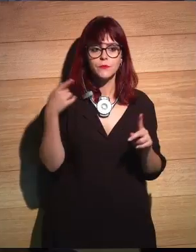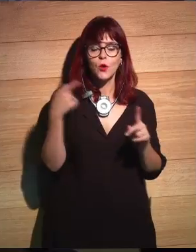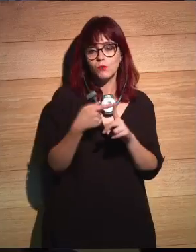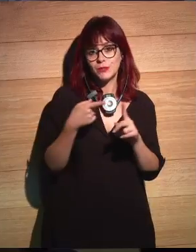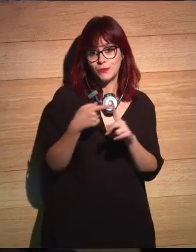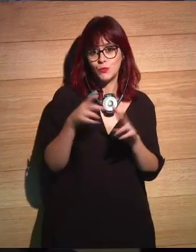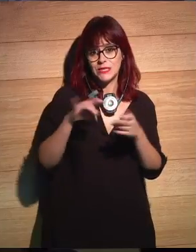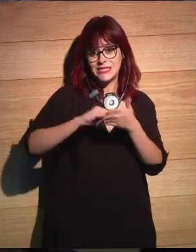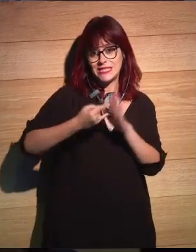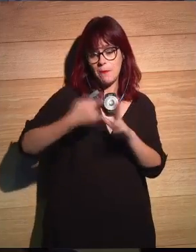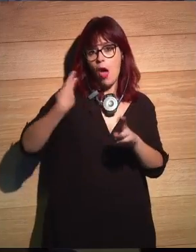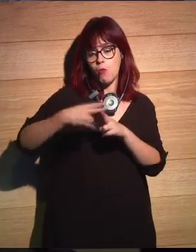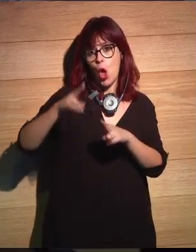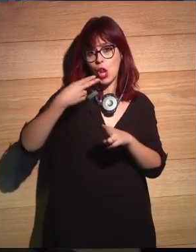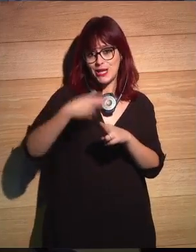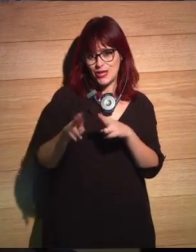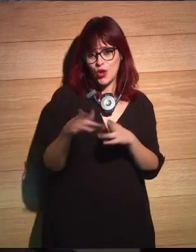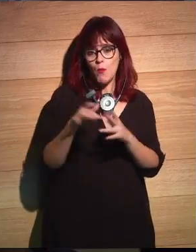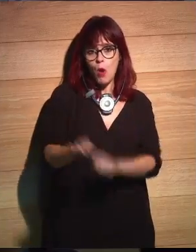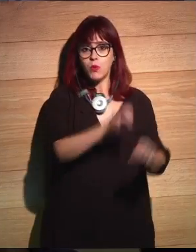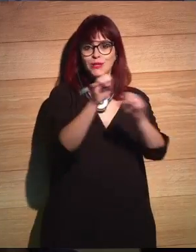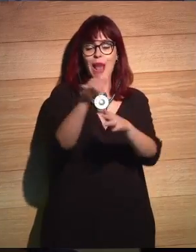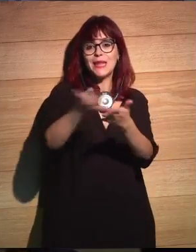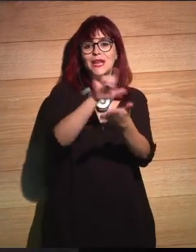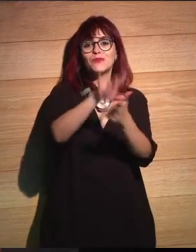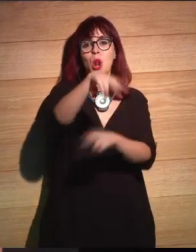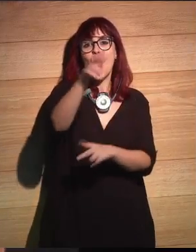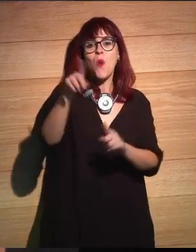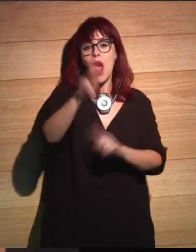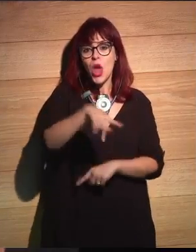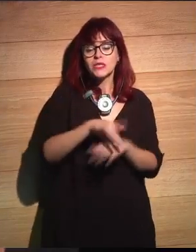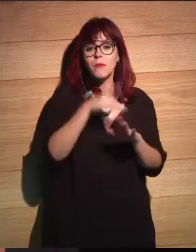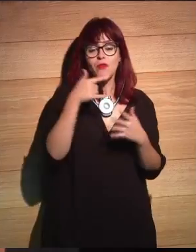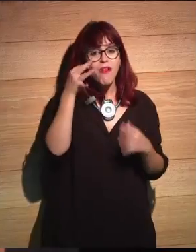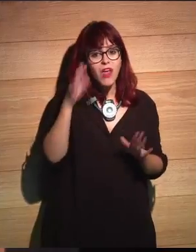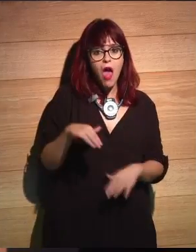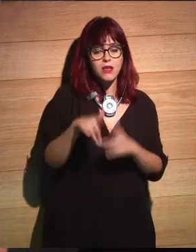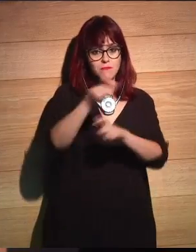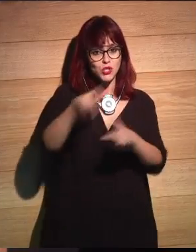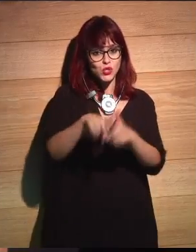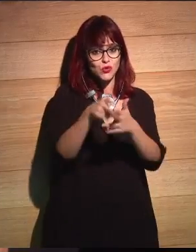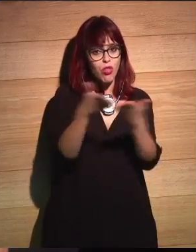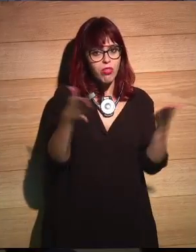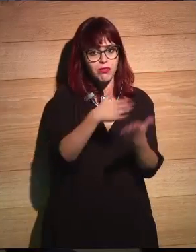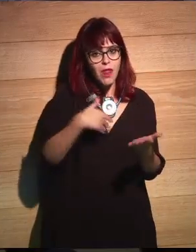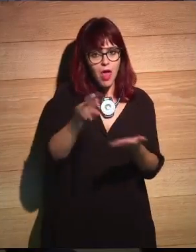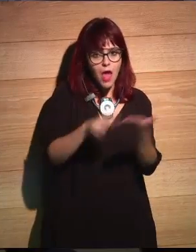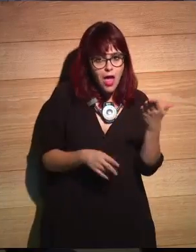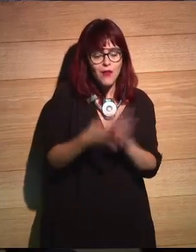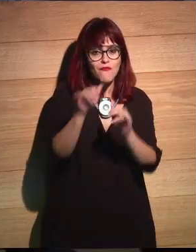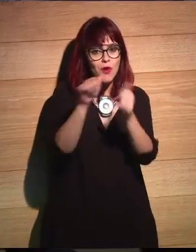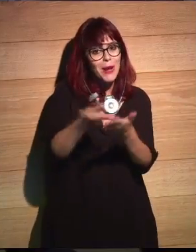system that protects Norwegian literature. It's because people really want like to read. to